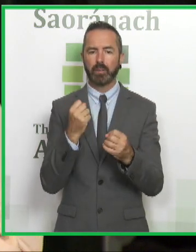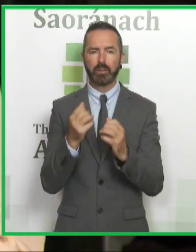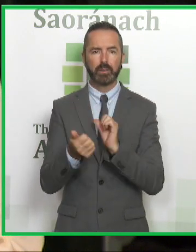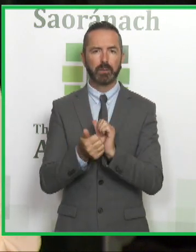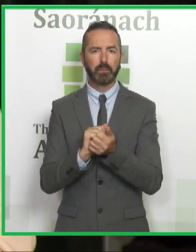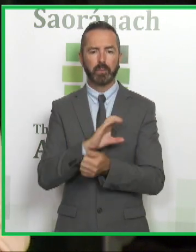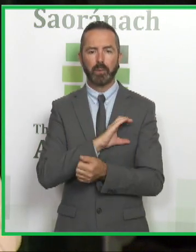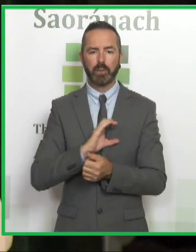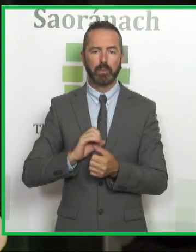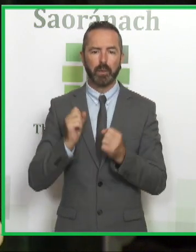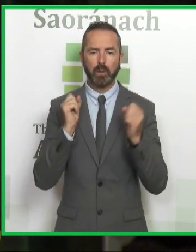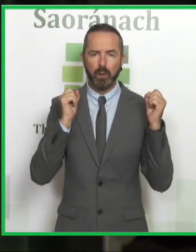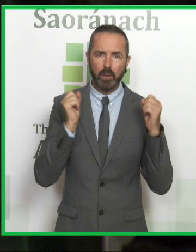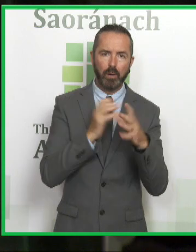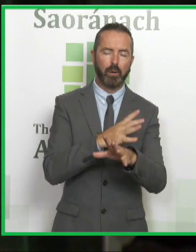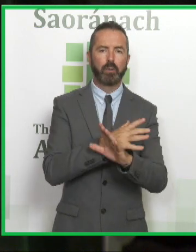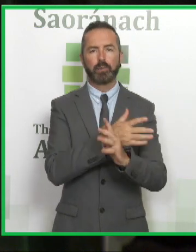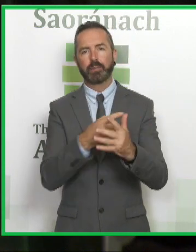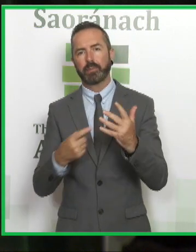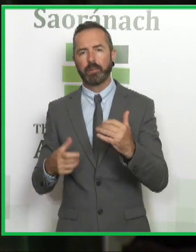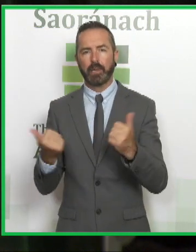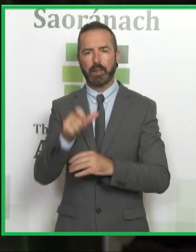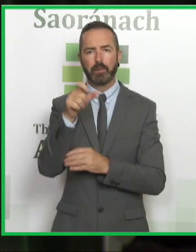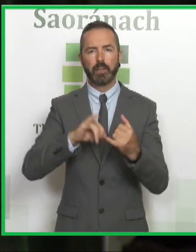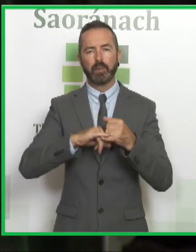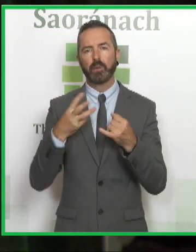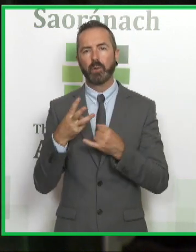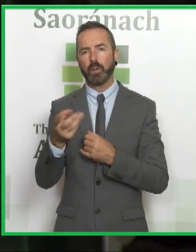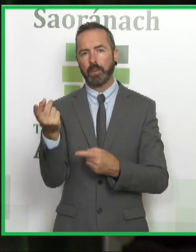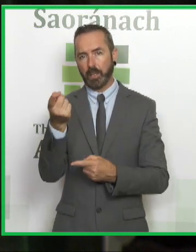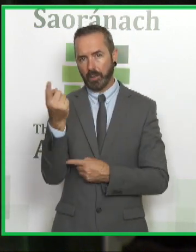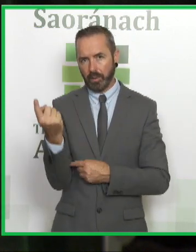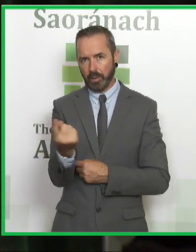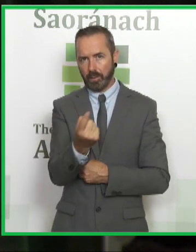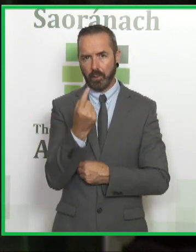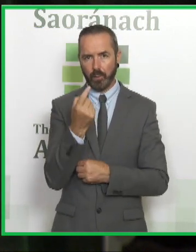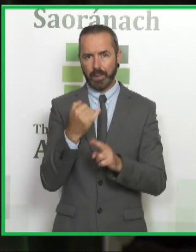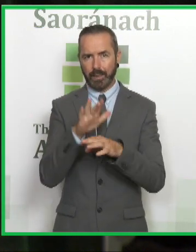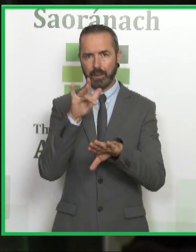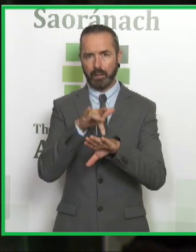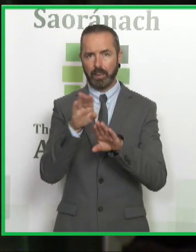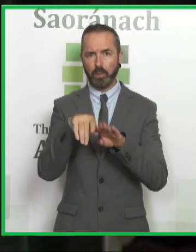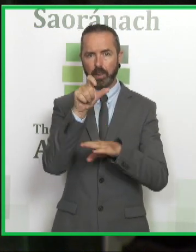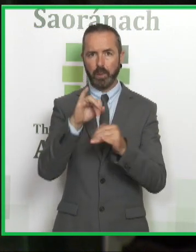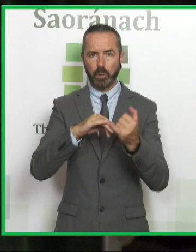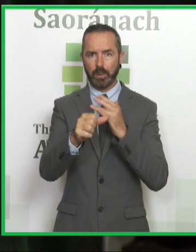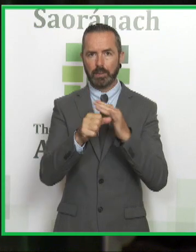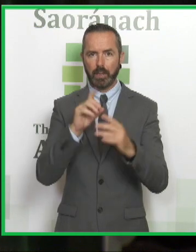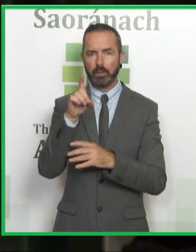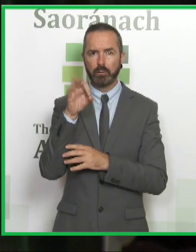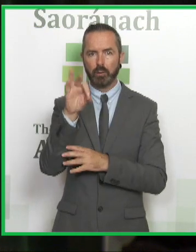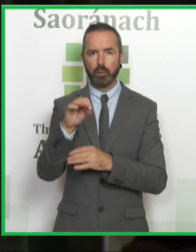sports clubs. To anybody that will come in contact with a person that's experiencing